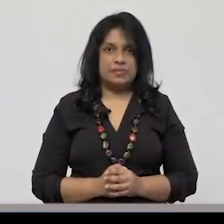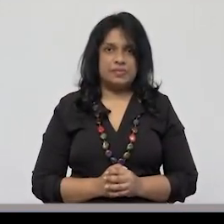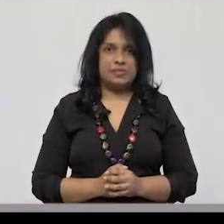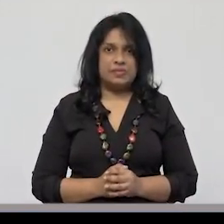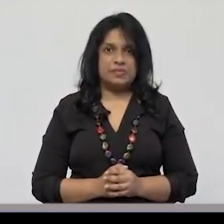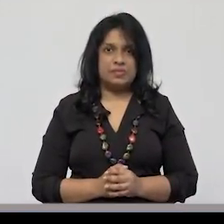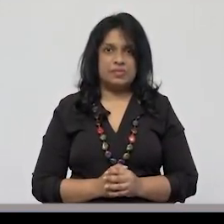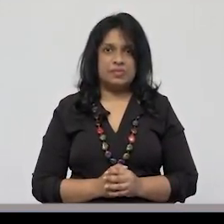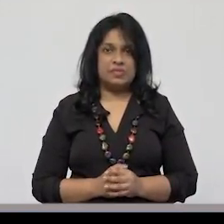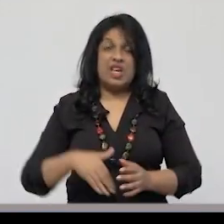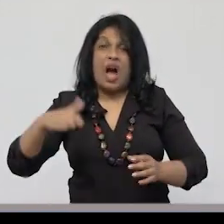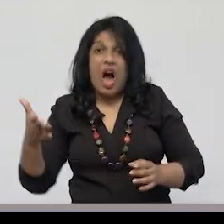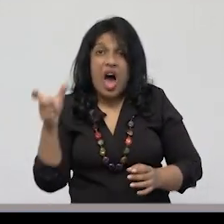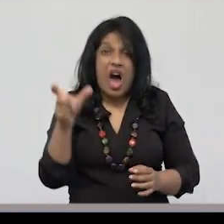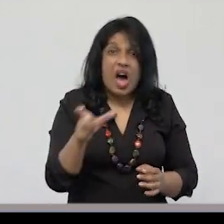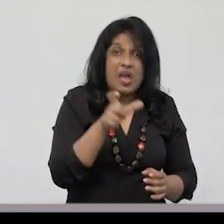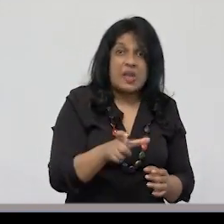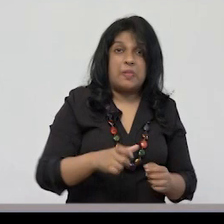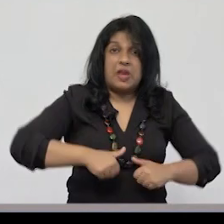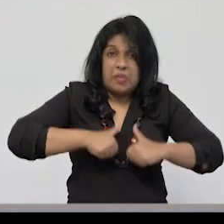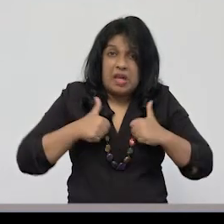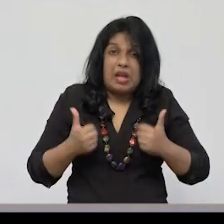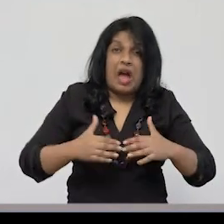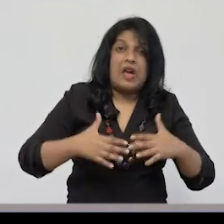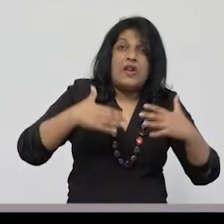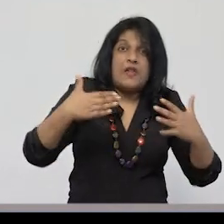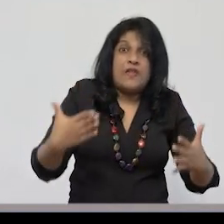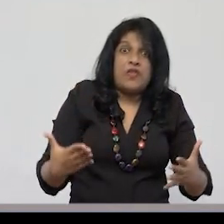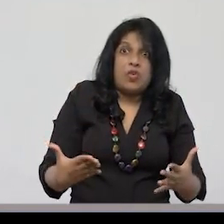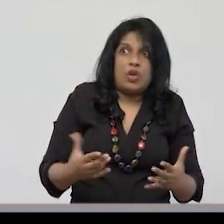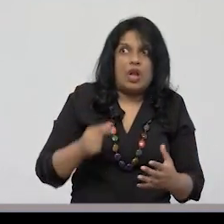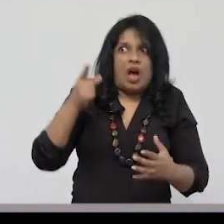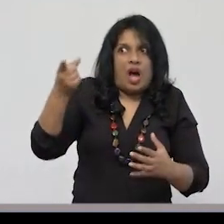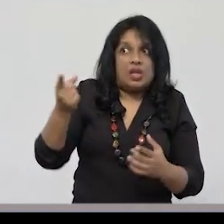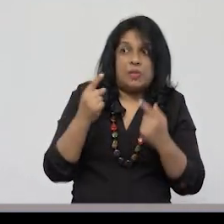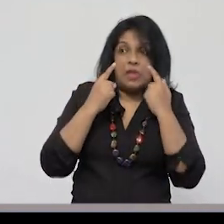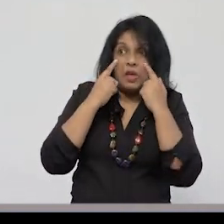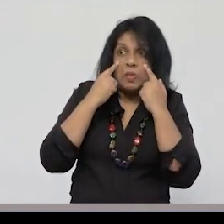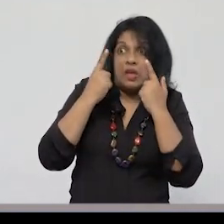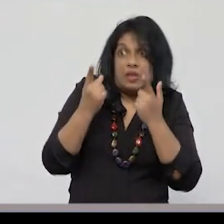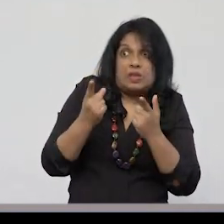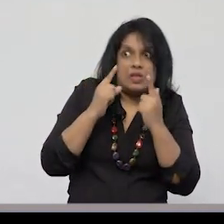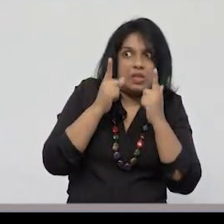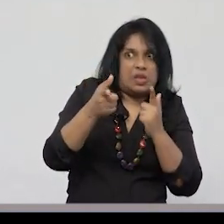still trying to fulfill the expectations of their parents who are dead and gone.